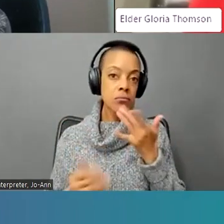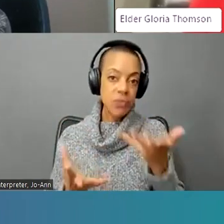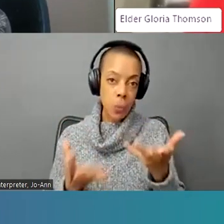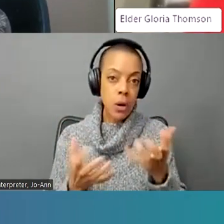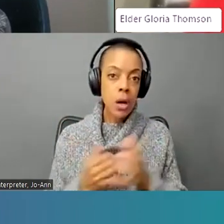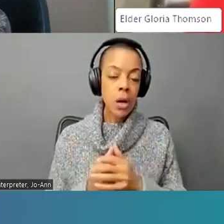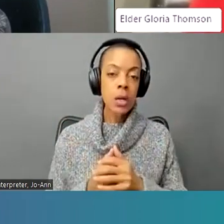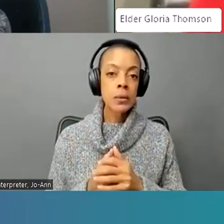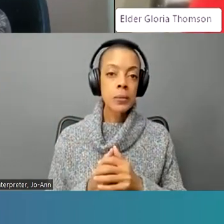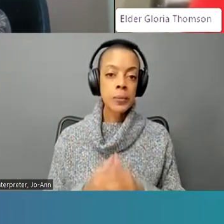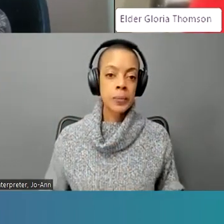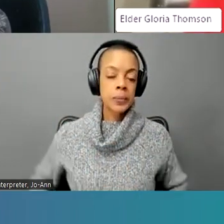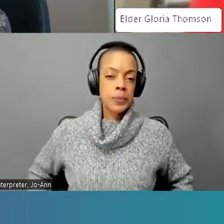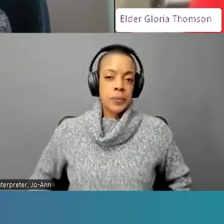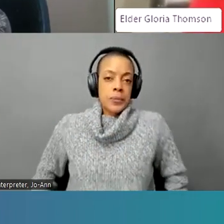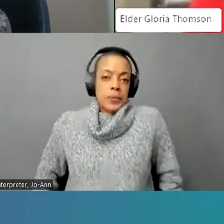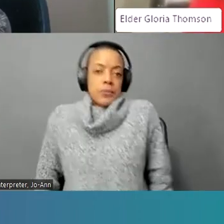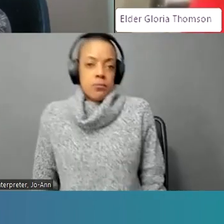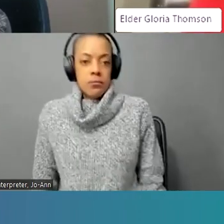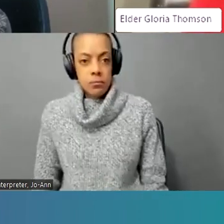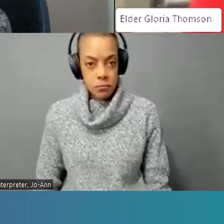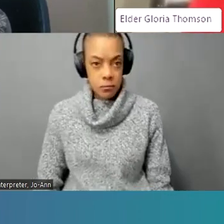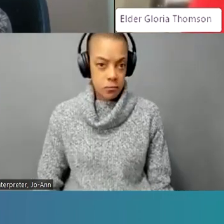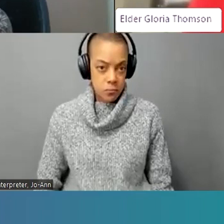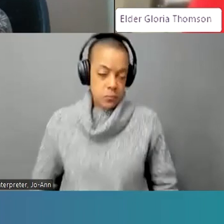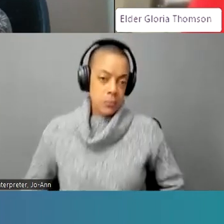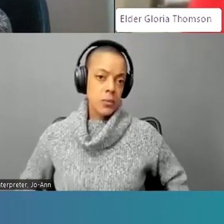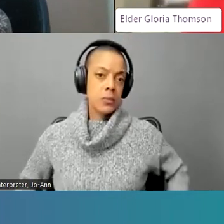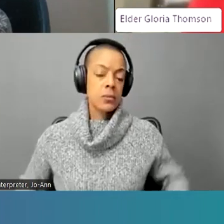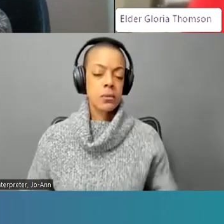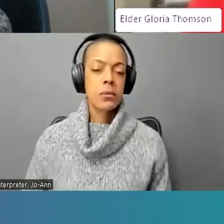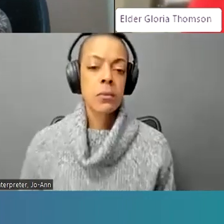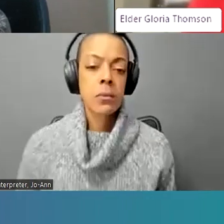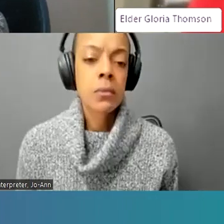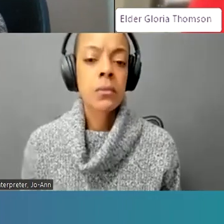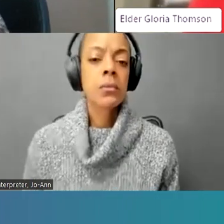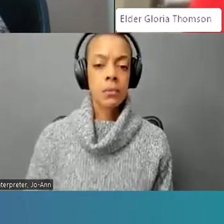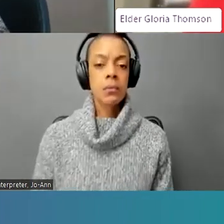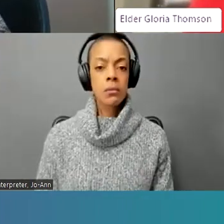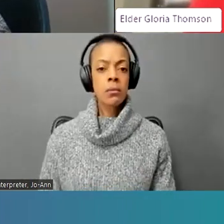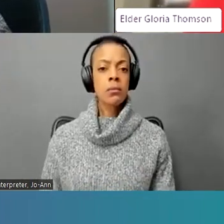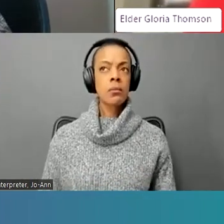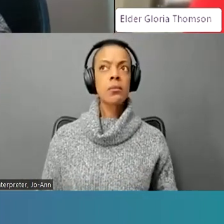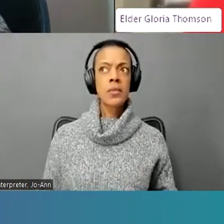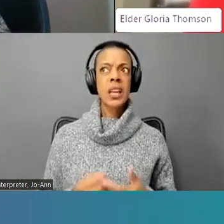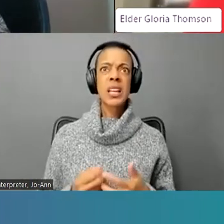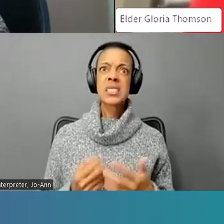So I think it's a very valid way of engaging your